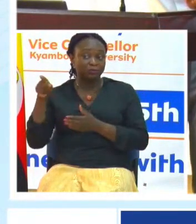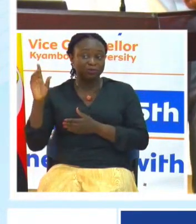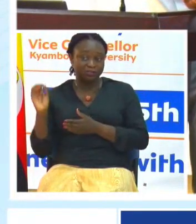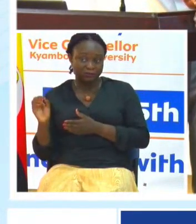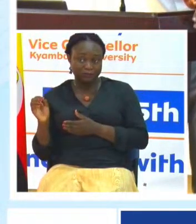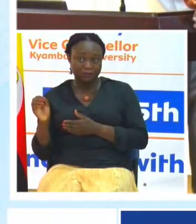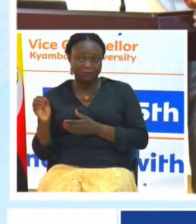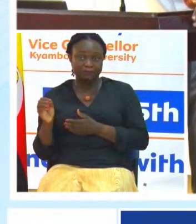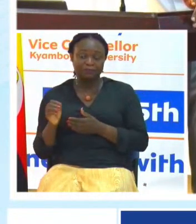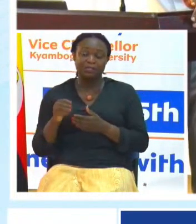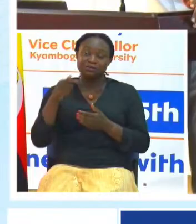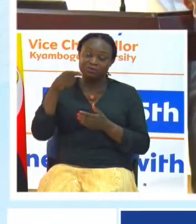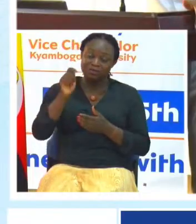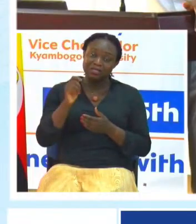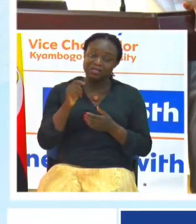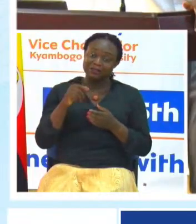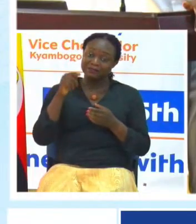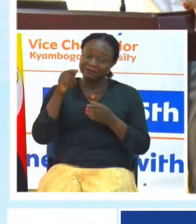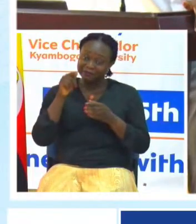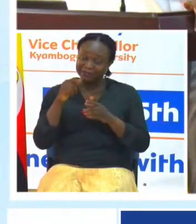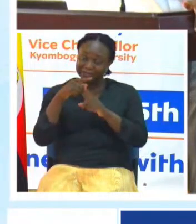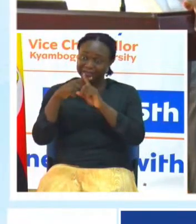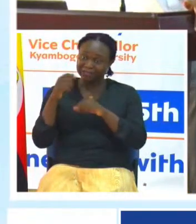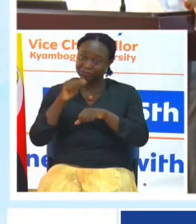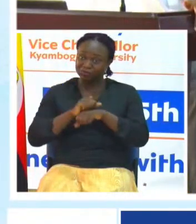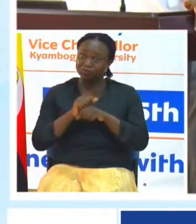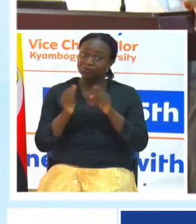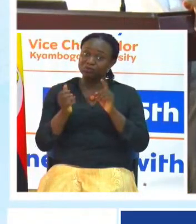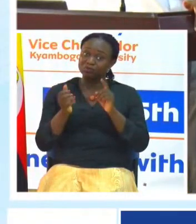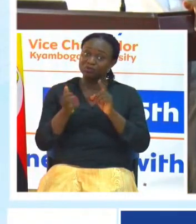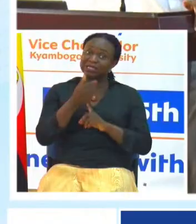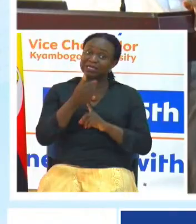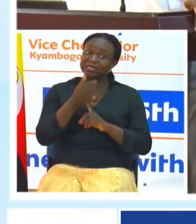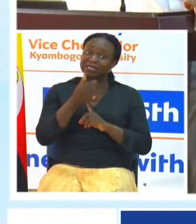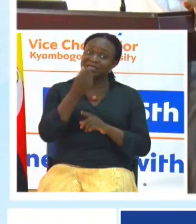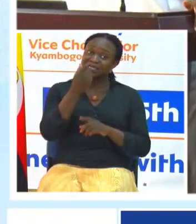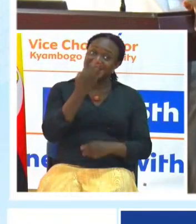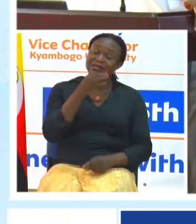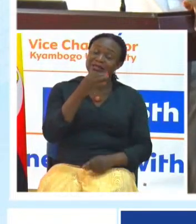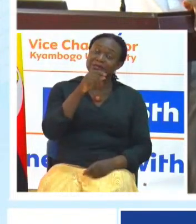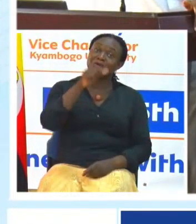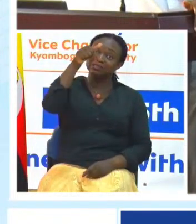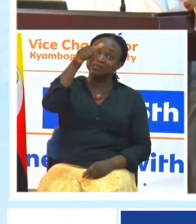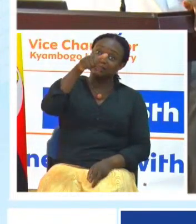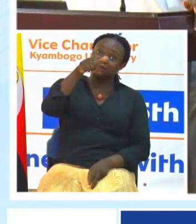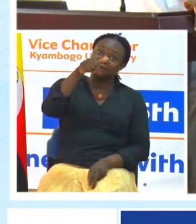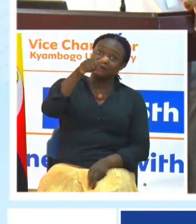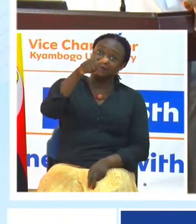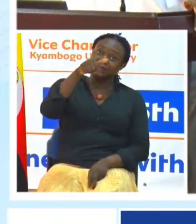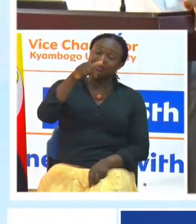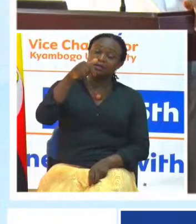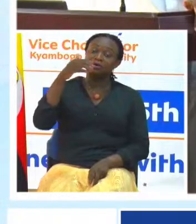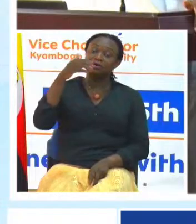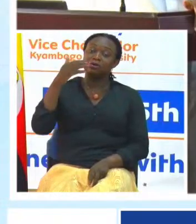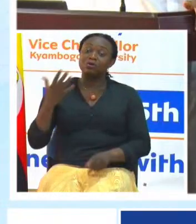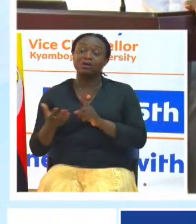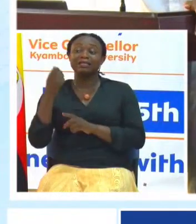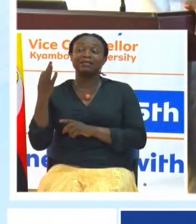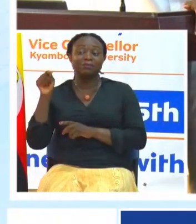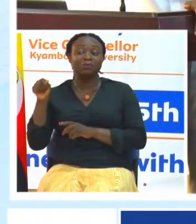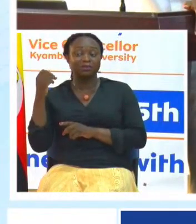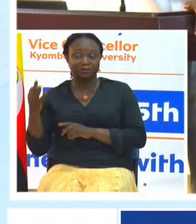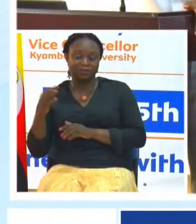okay? For it 3.7, or you'll have